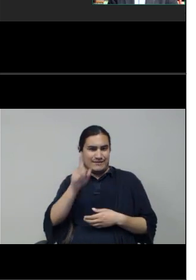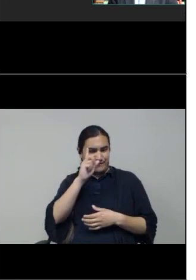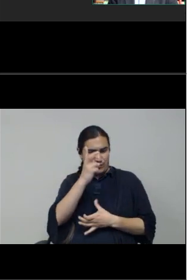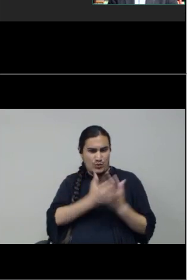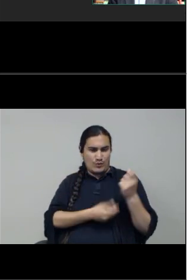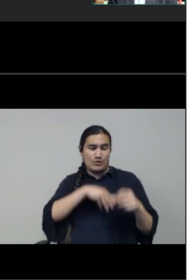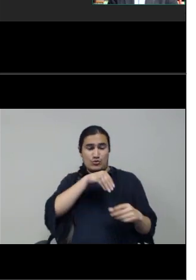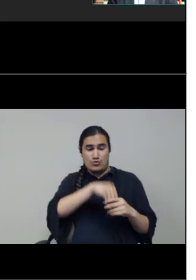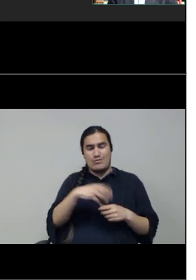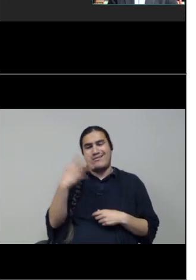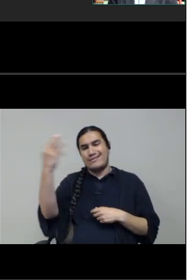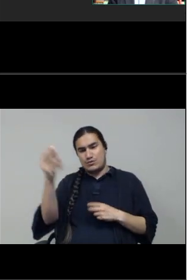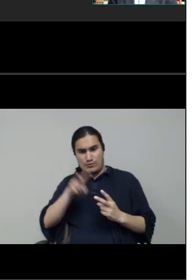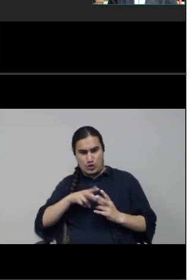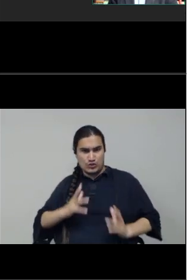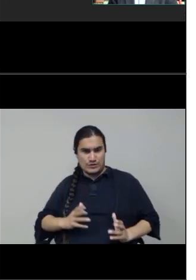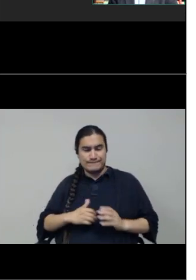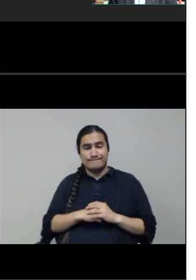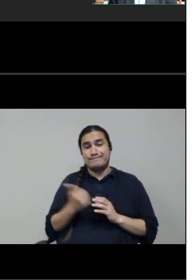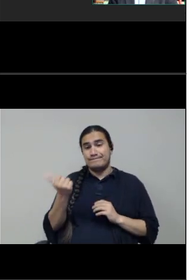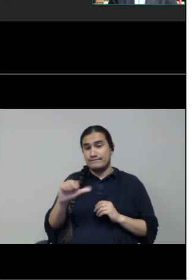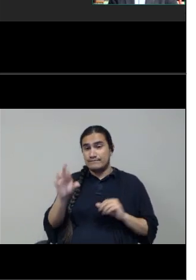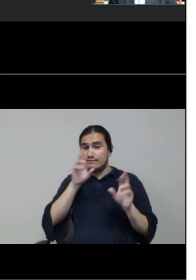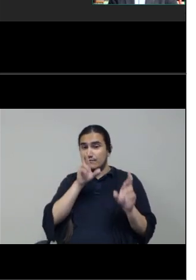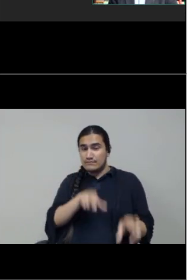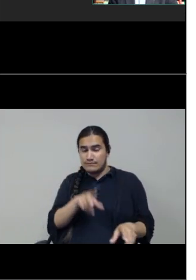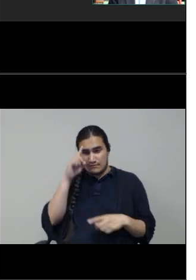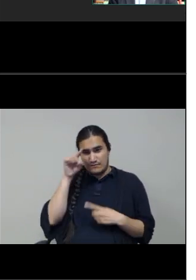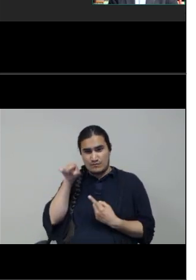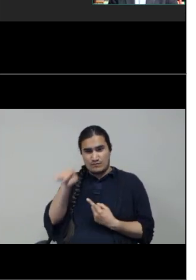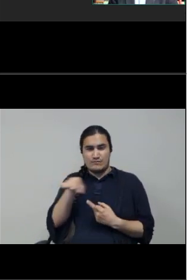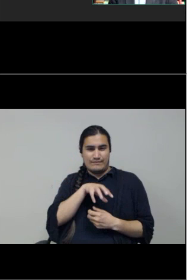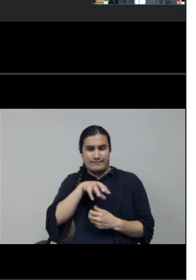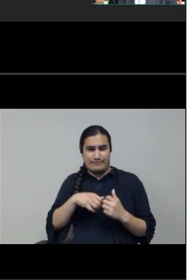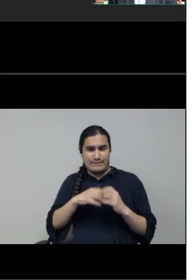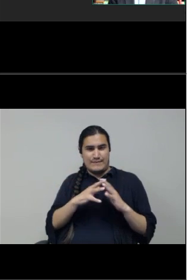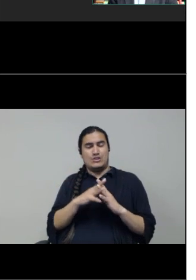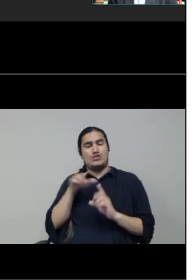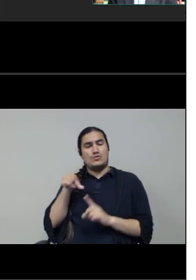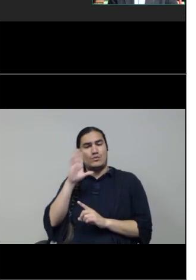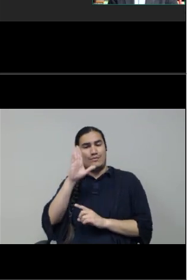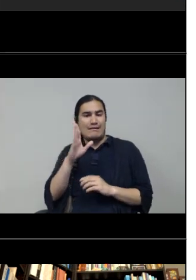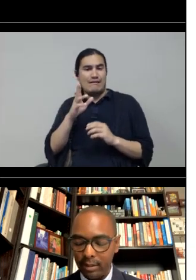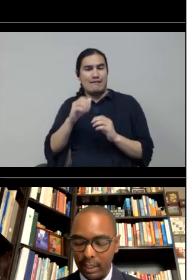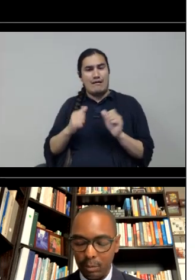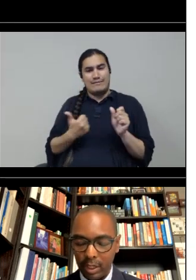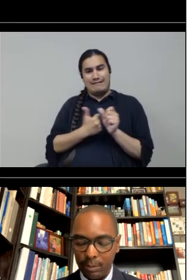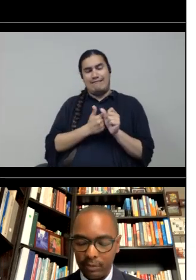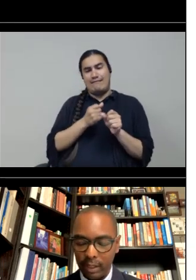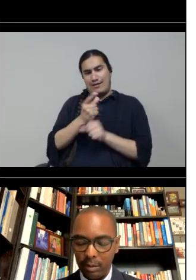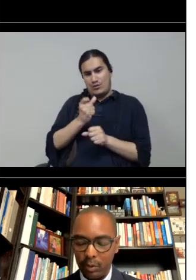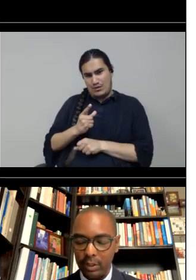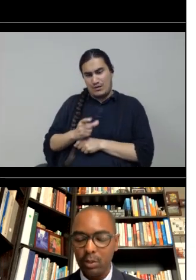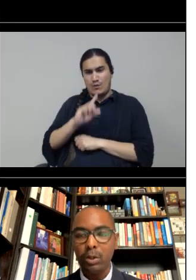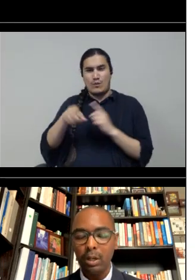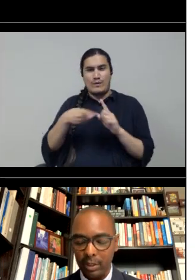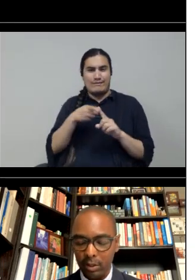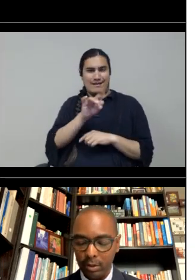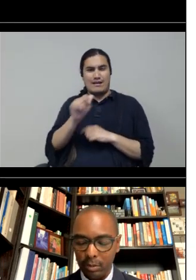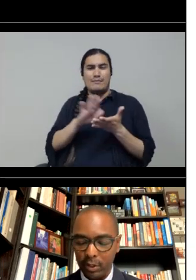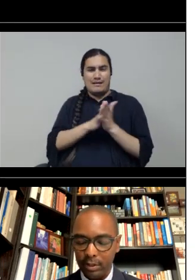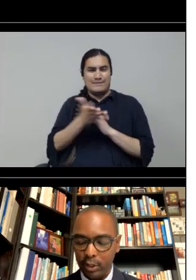internal and external partners. Any reporting on implementation will be updated annually or as data becomes available, and